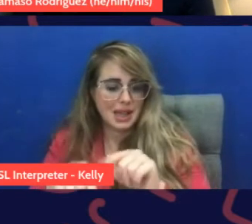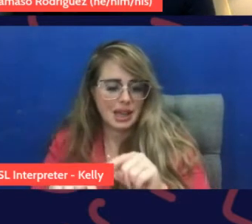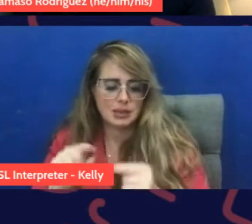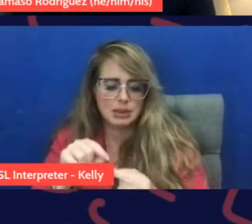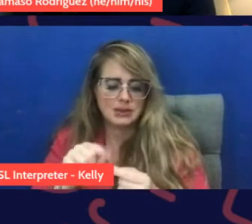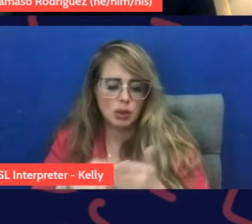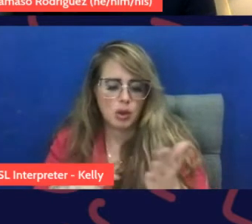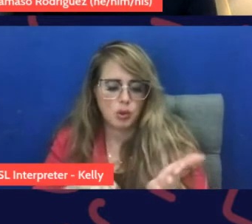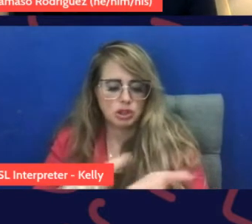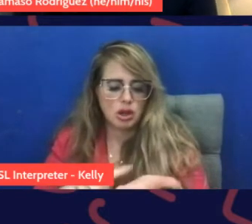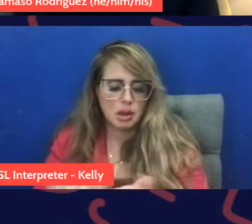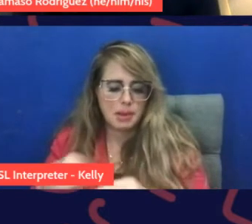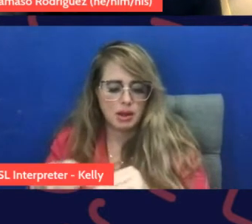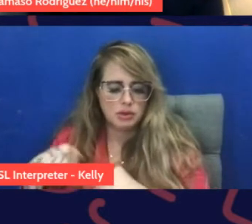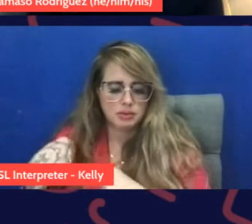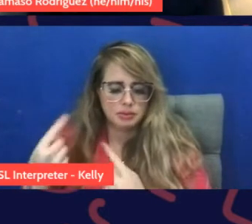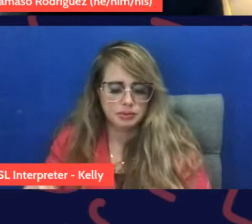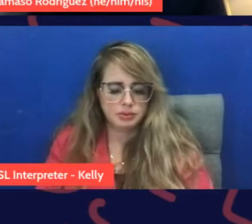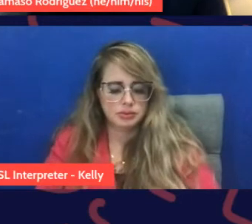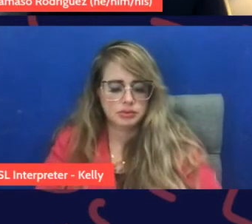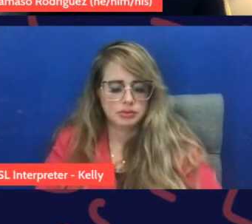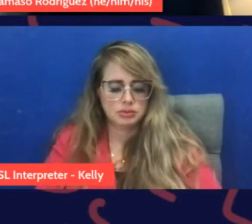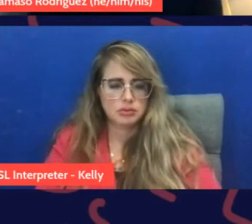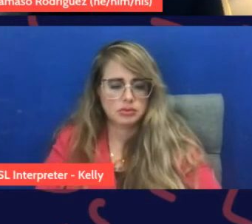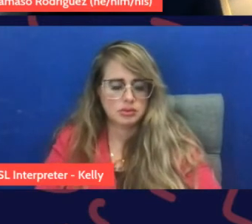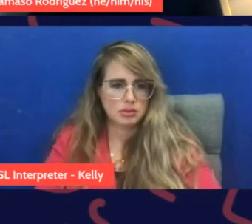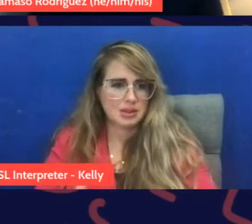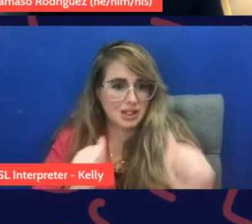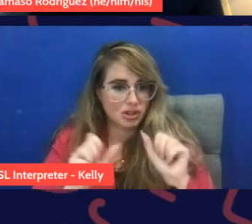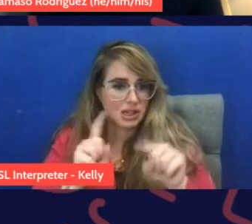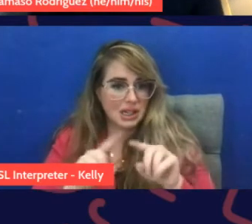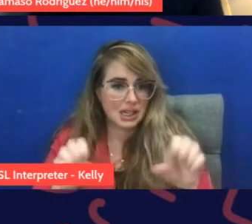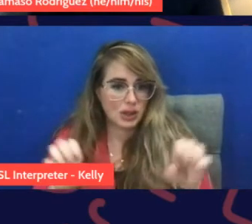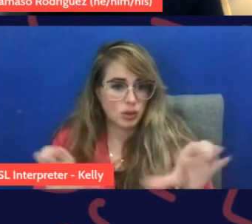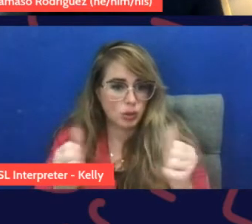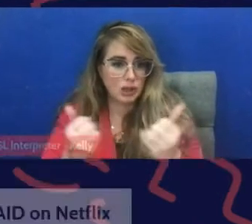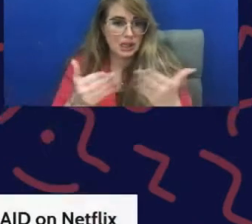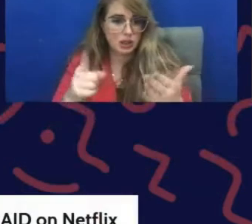about? Or can theater do anything unique?